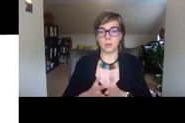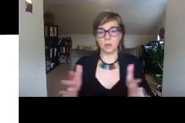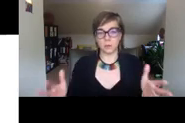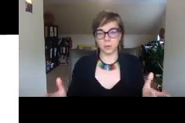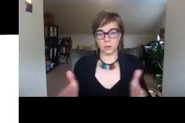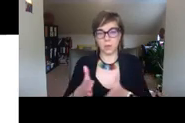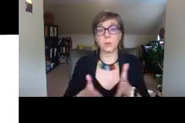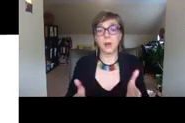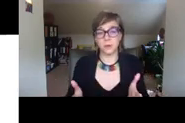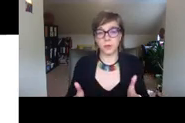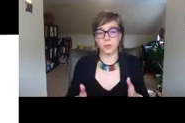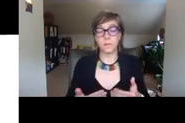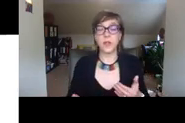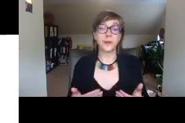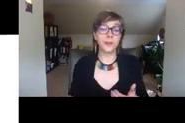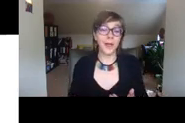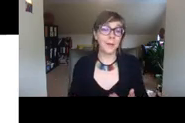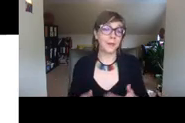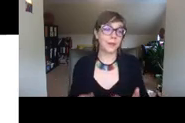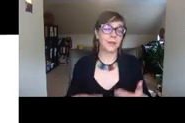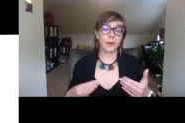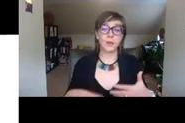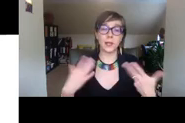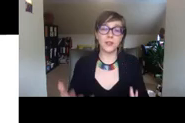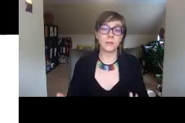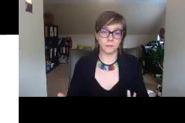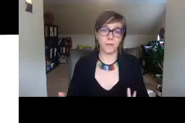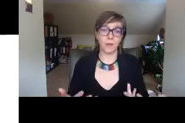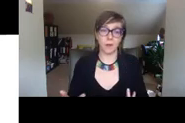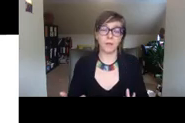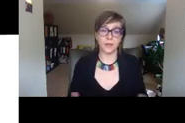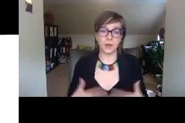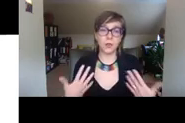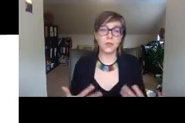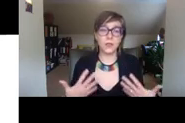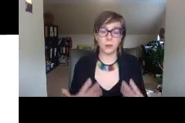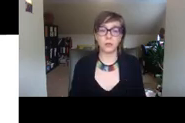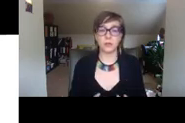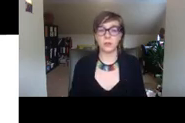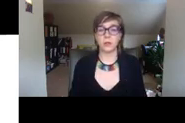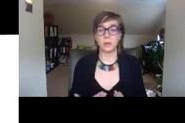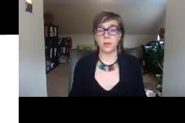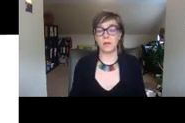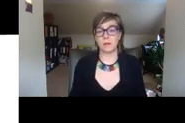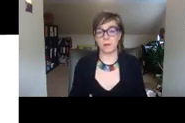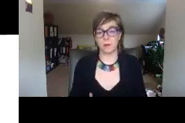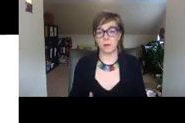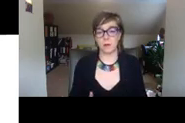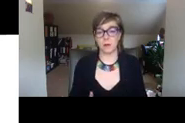loss between those boundaries. Not only that, but then the communication, the technology that we're using to